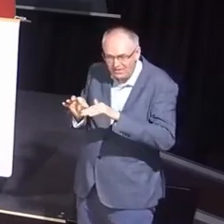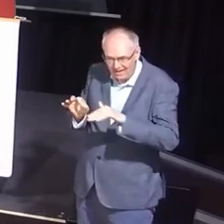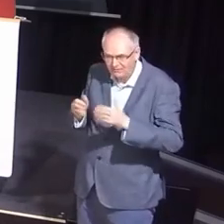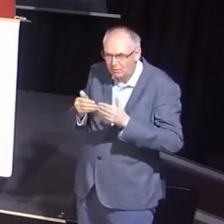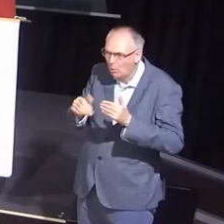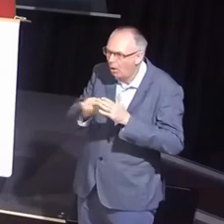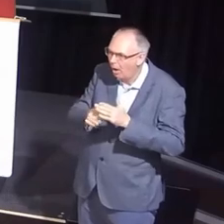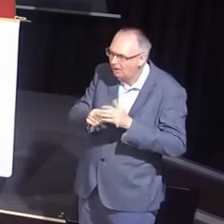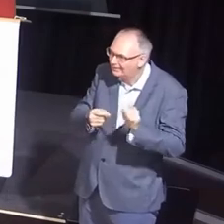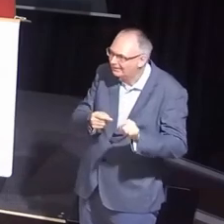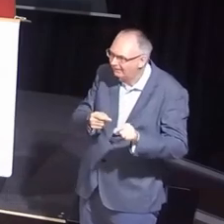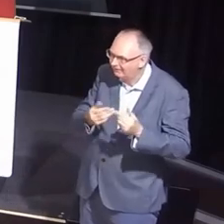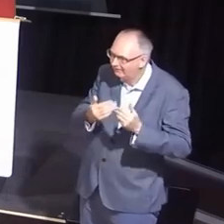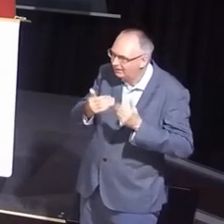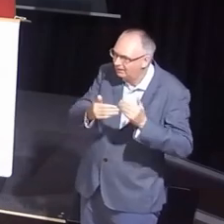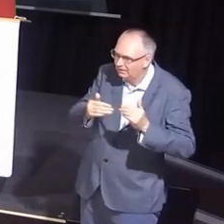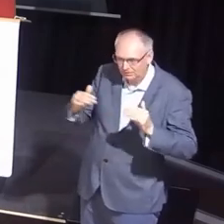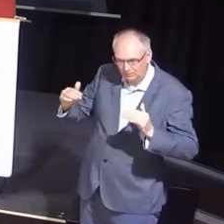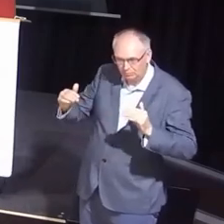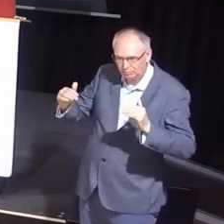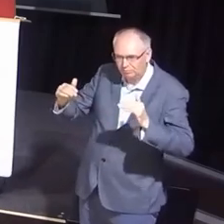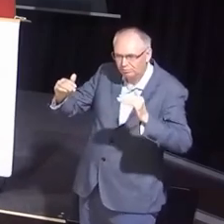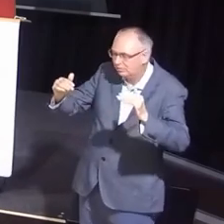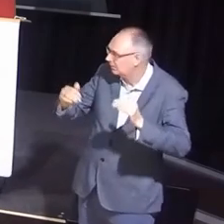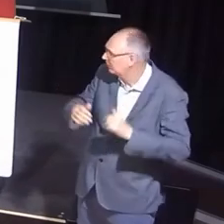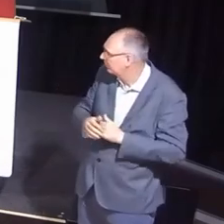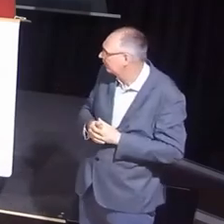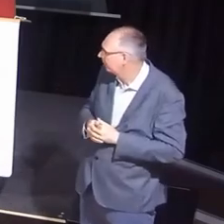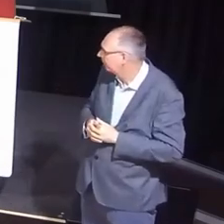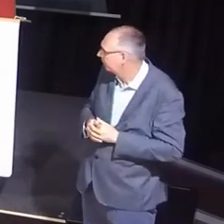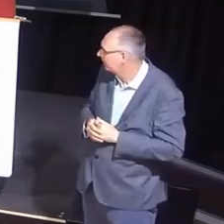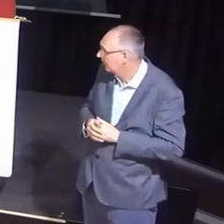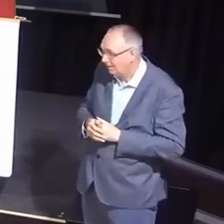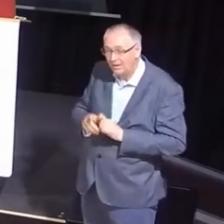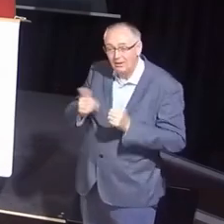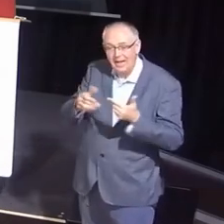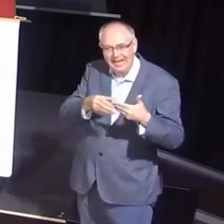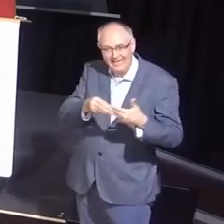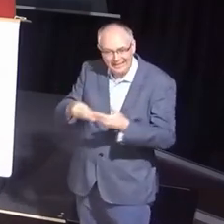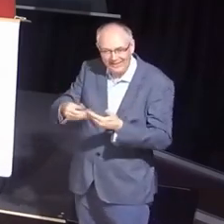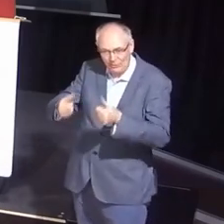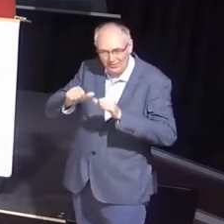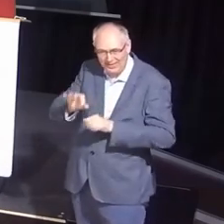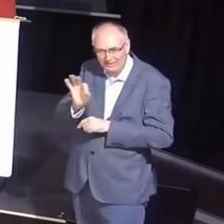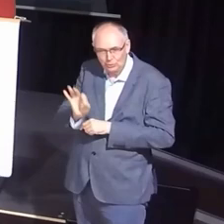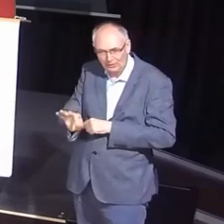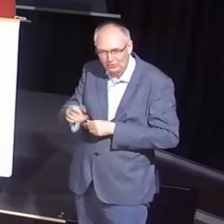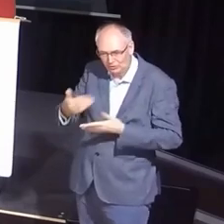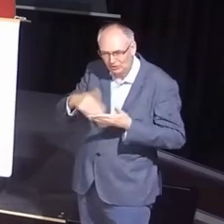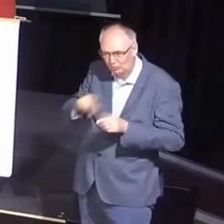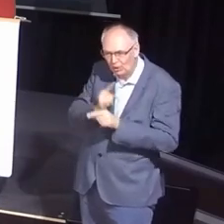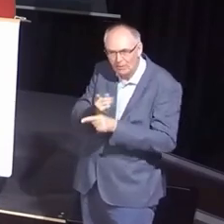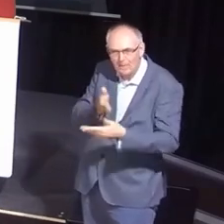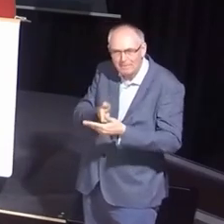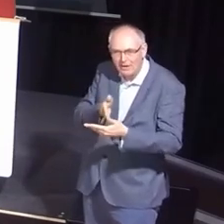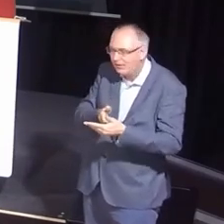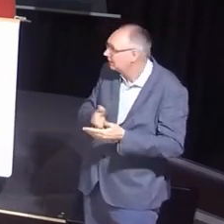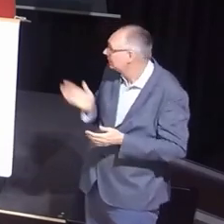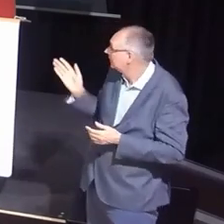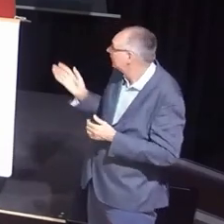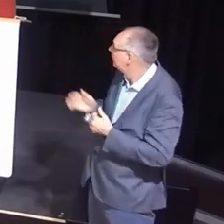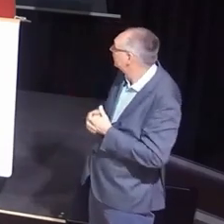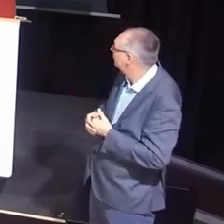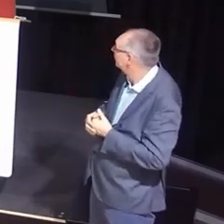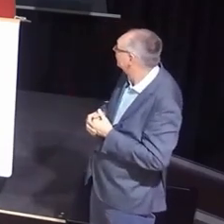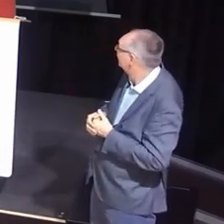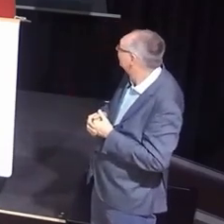harder, which was really, really satisfying. Yeah, and that's a great lead into our next question, which is about barriers. So, you